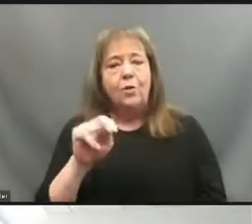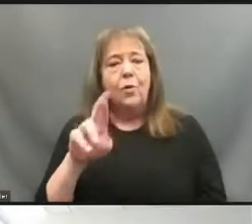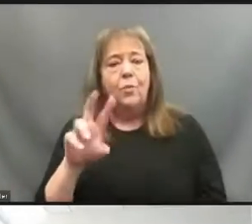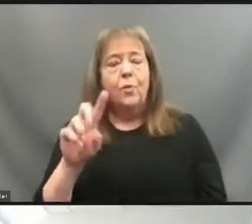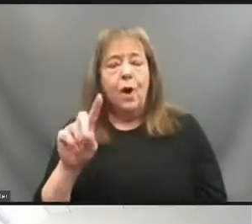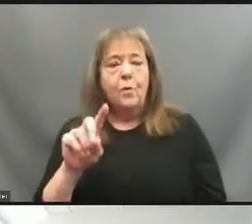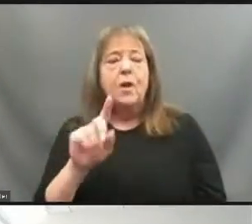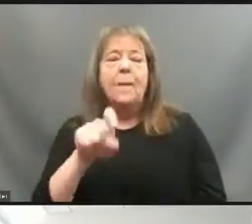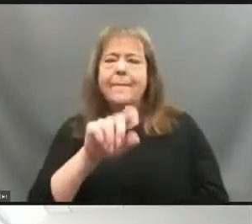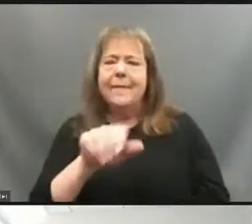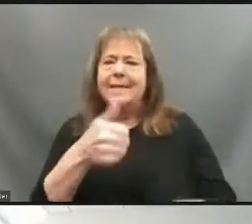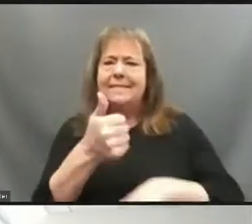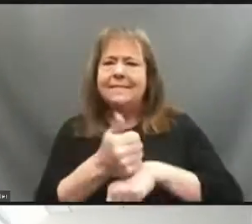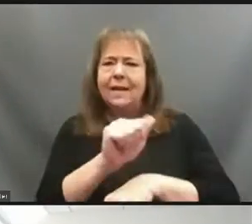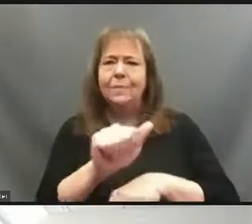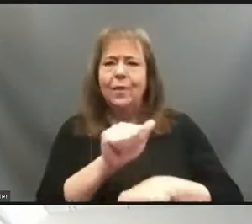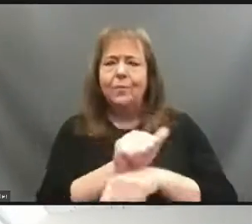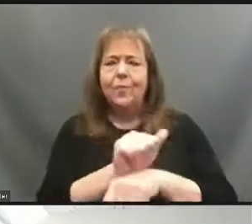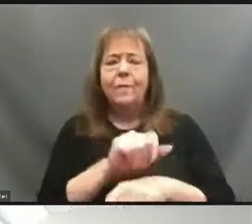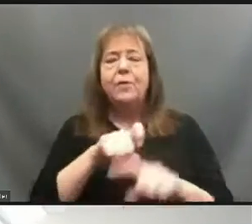by appointment. You can call that same